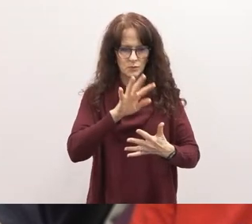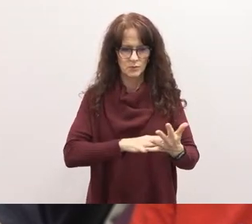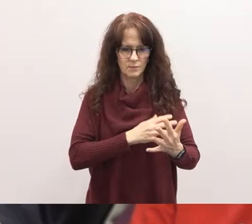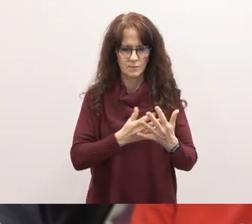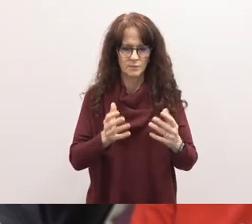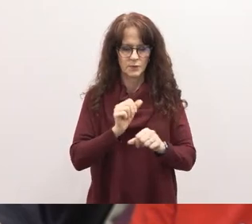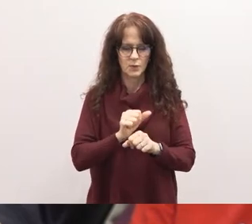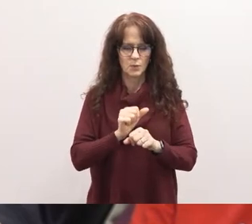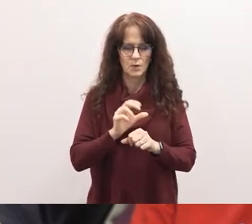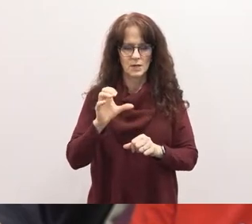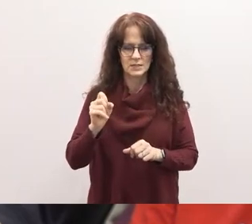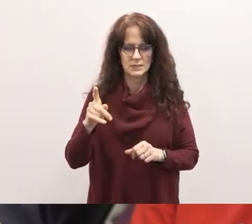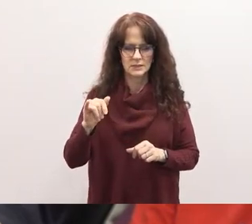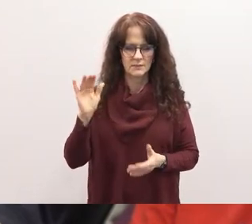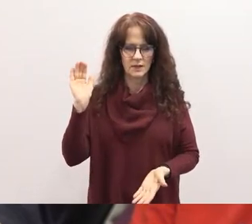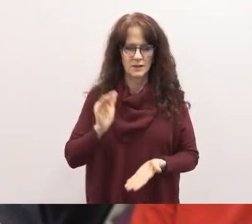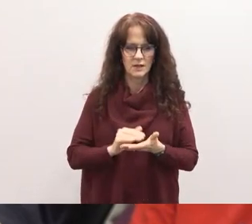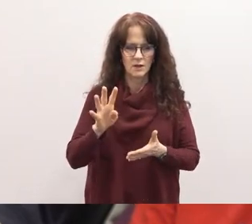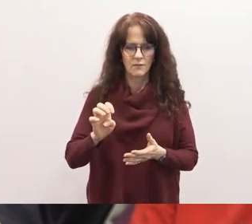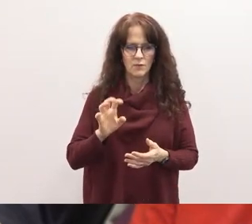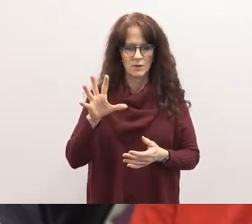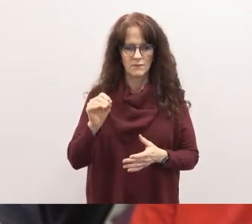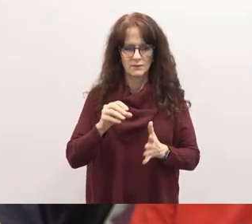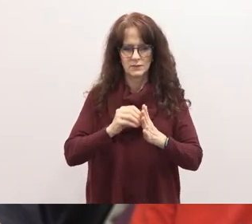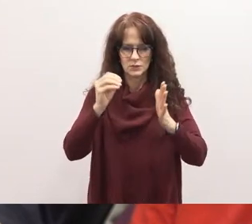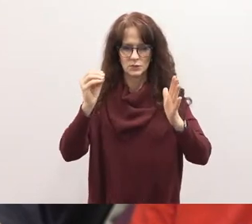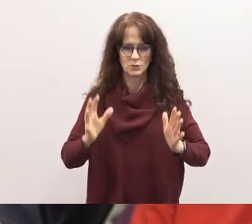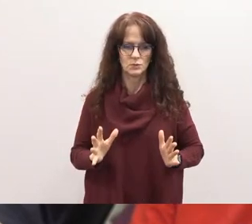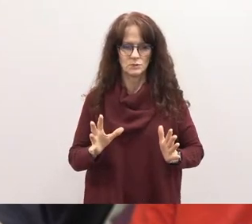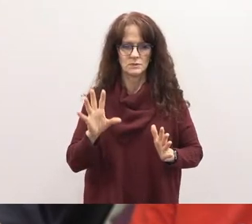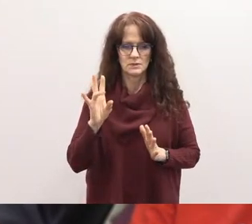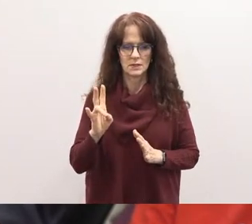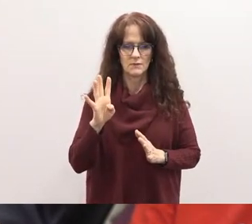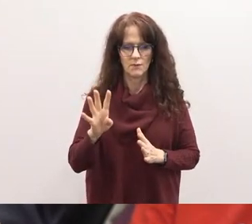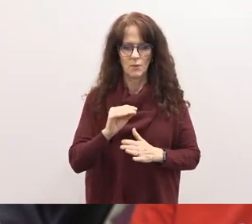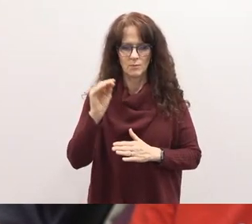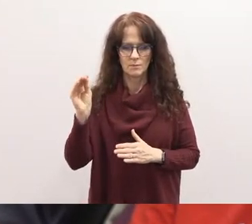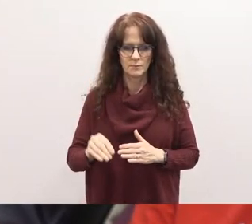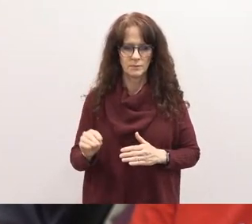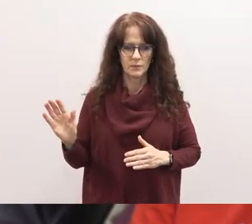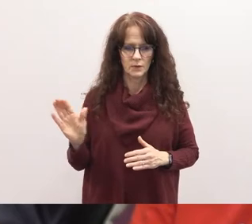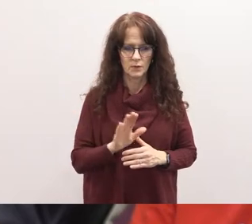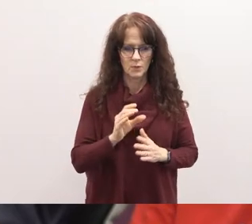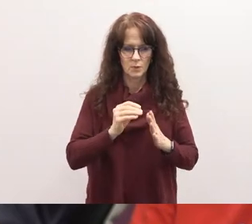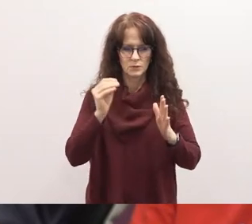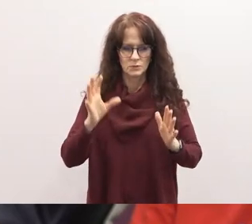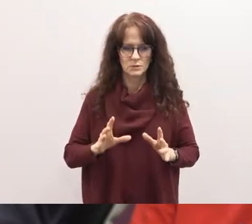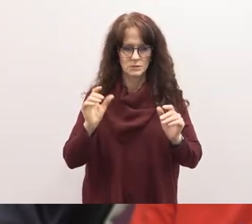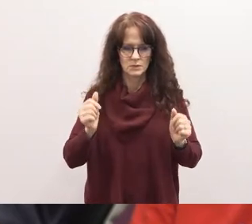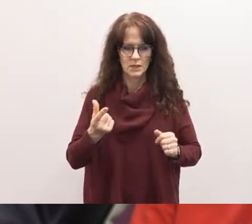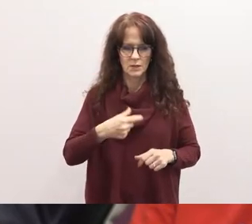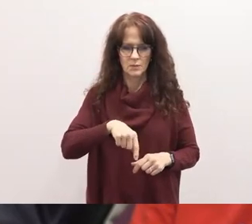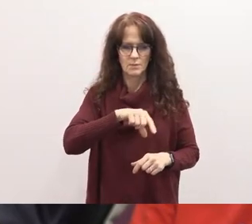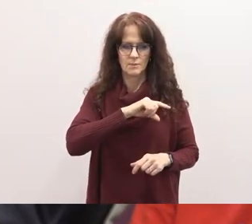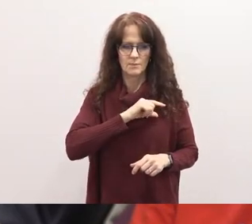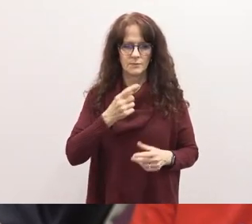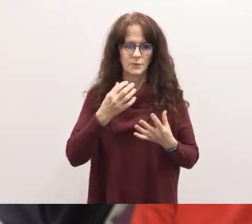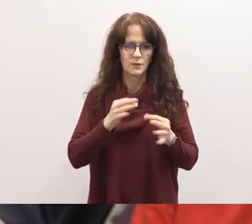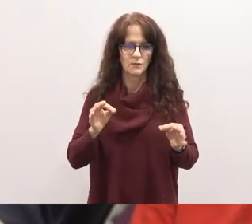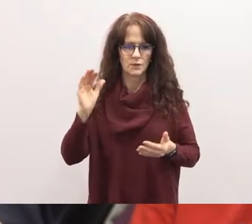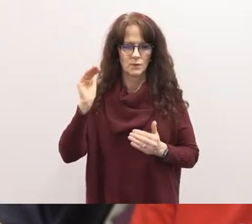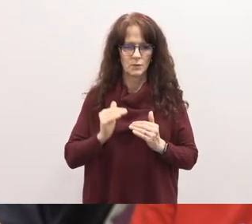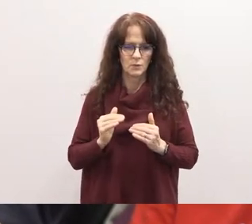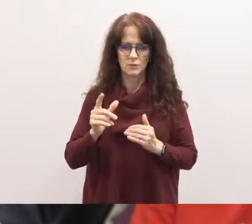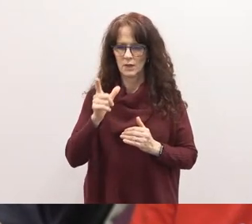school site that has less than 450 students, 74% of your students can qualify for free or